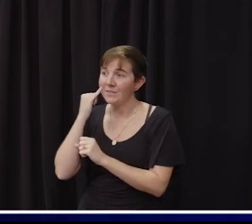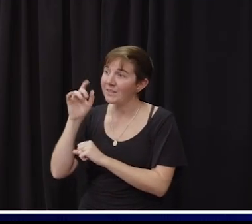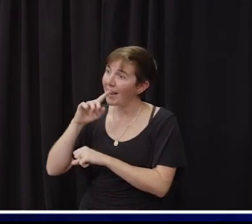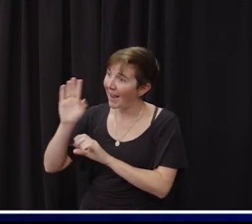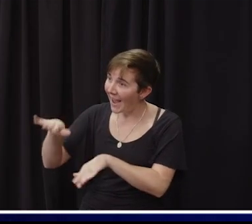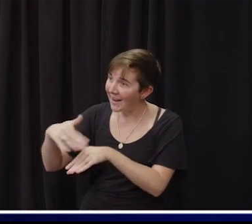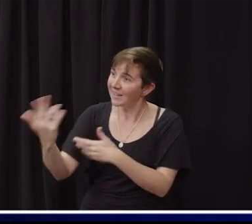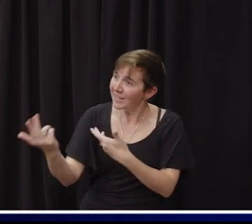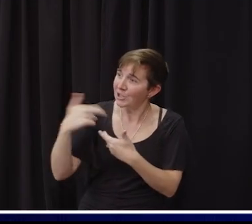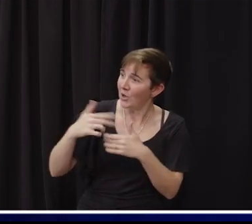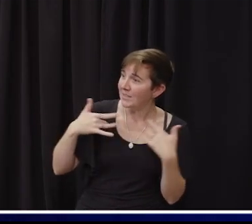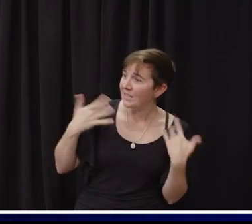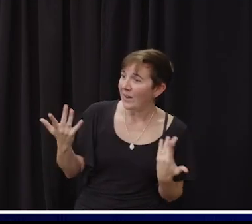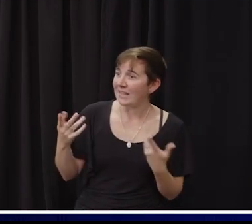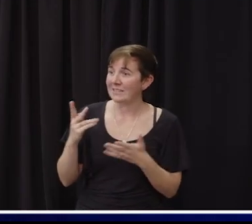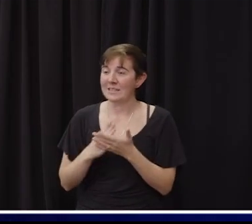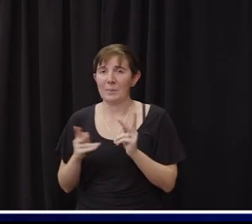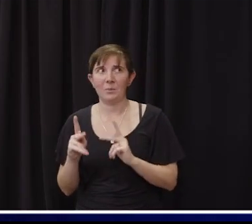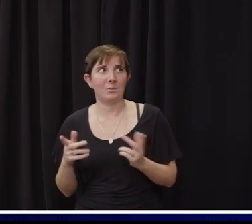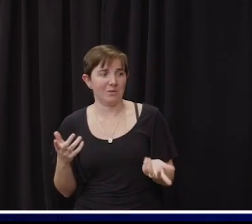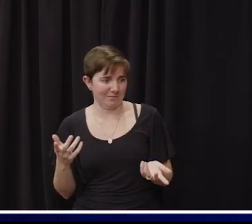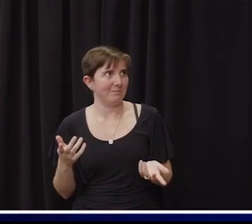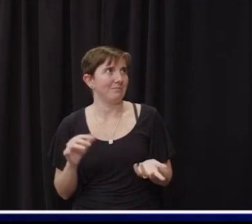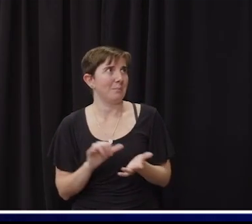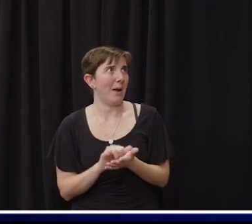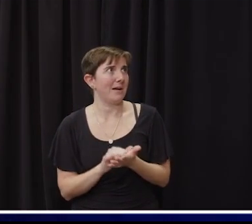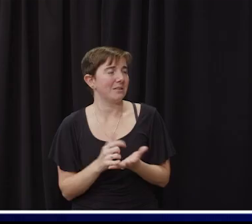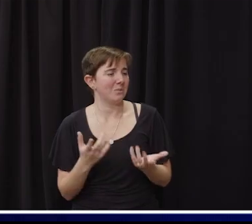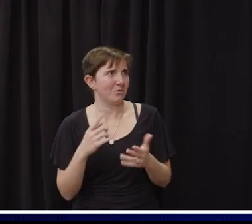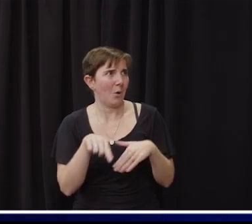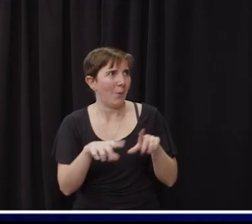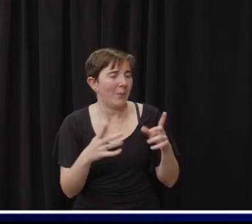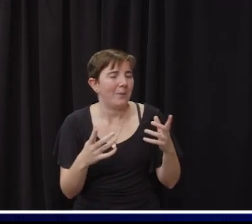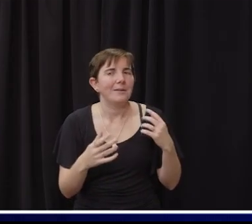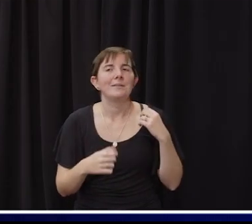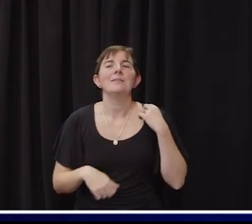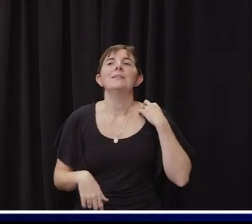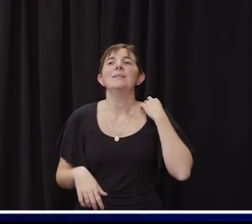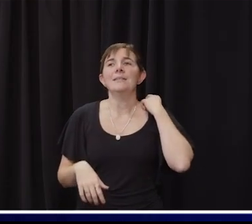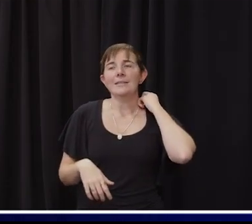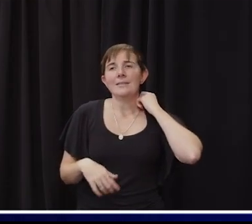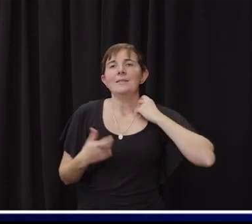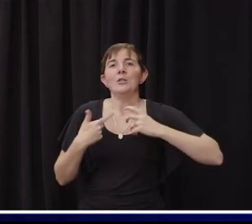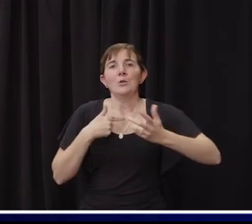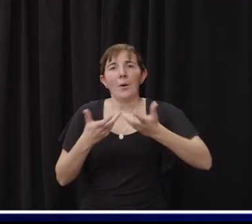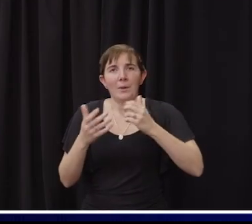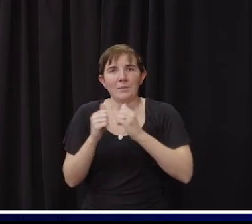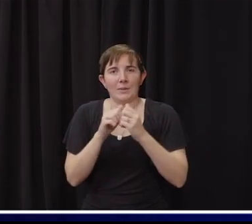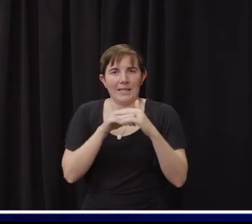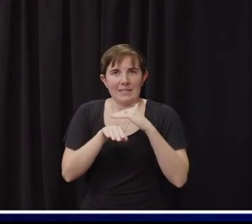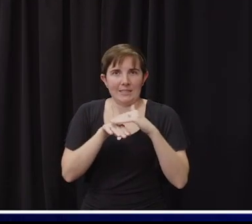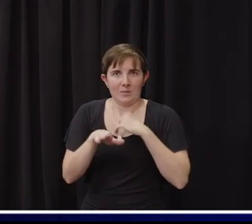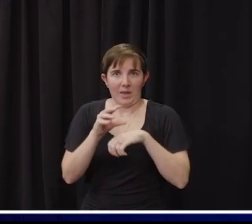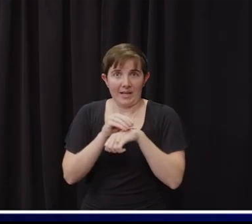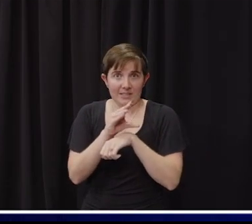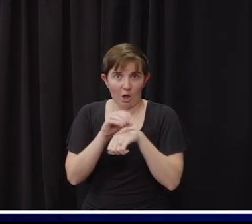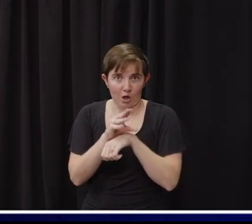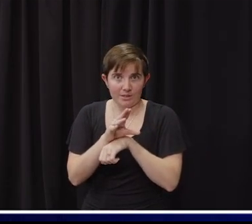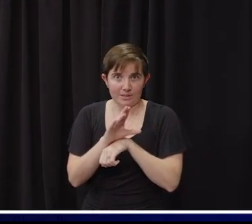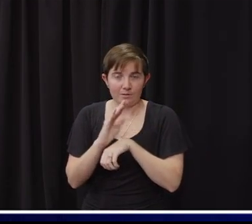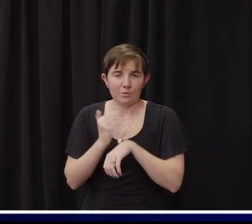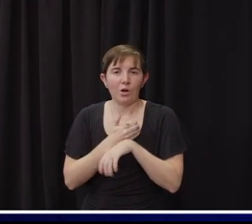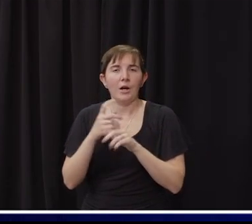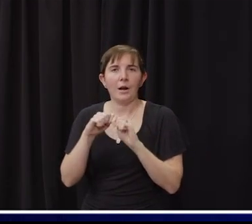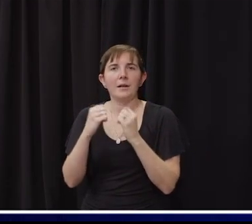at the pavilion, to actually experience it. So we worked with an accessibility consultant on our team to